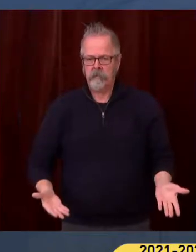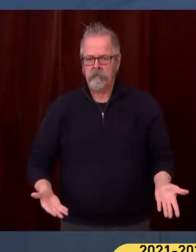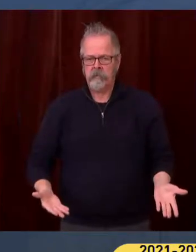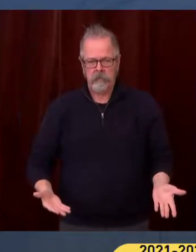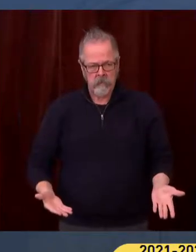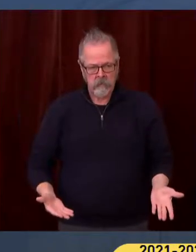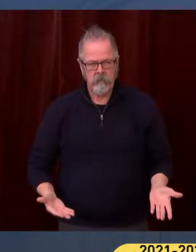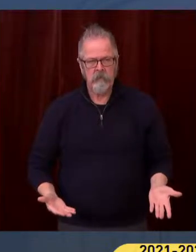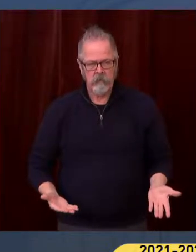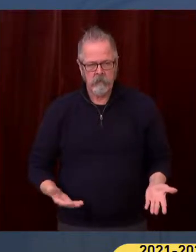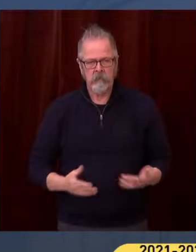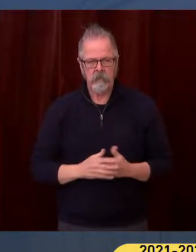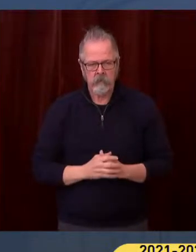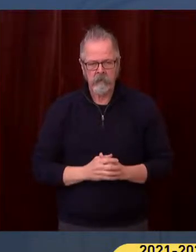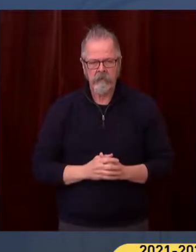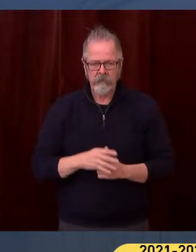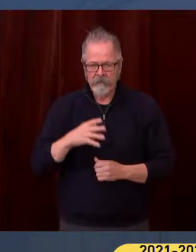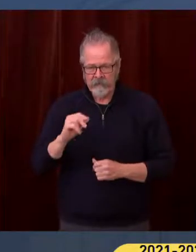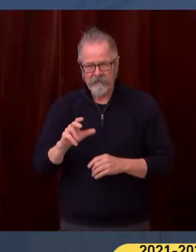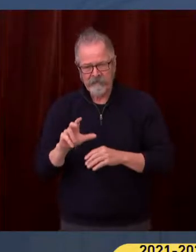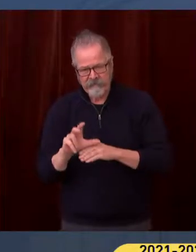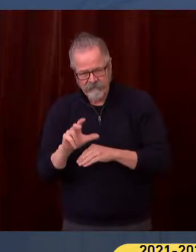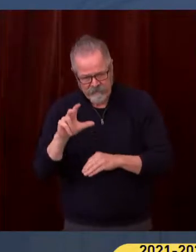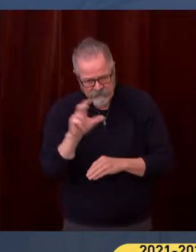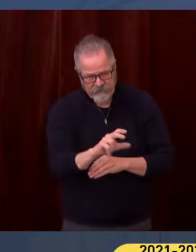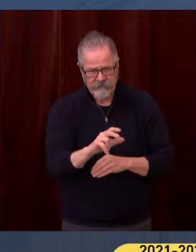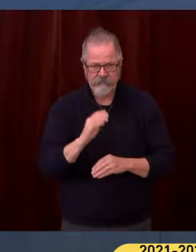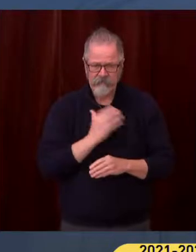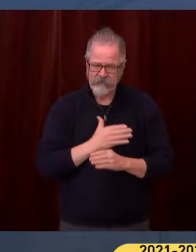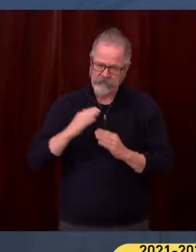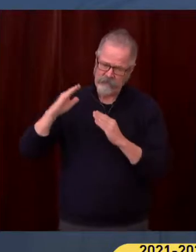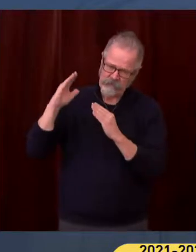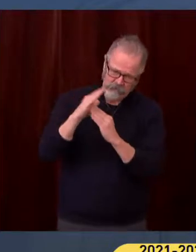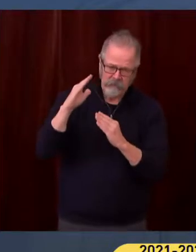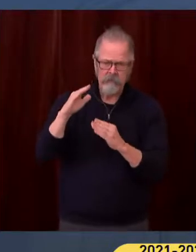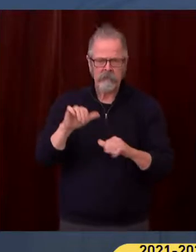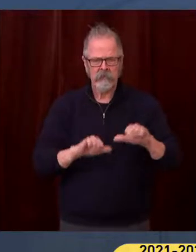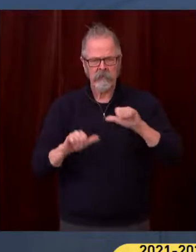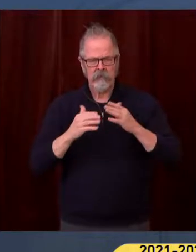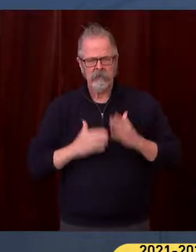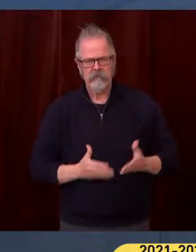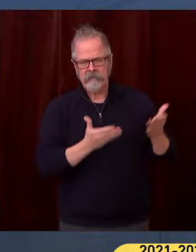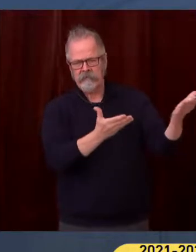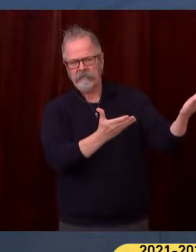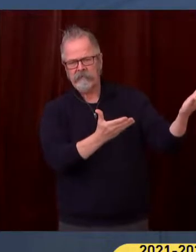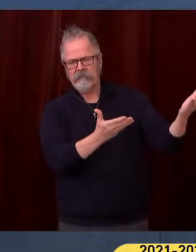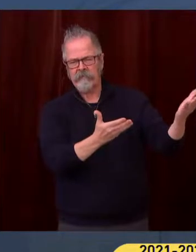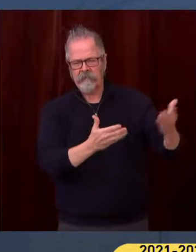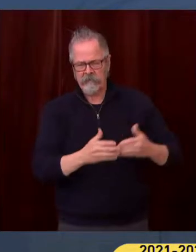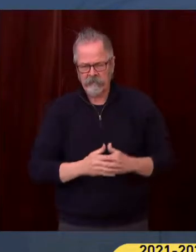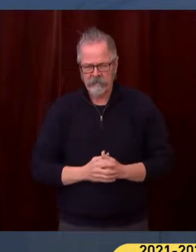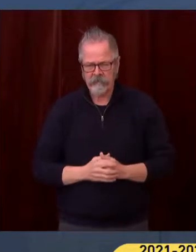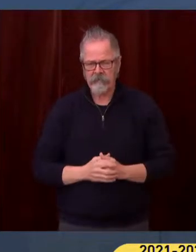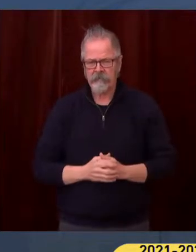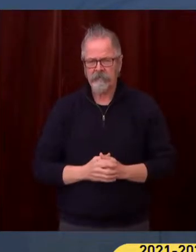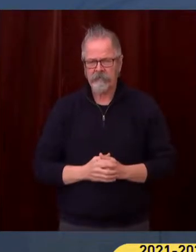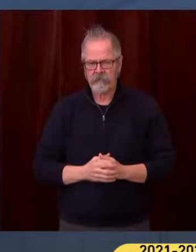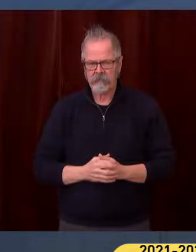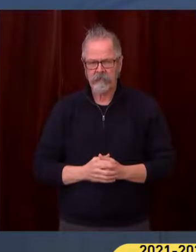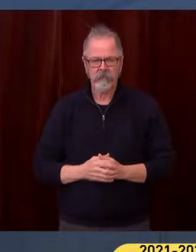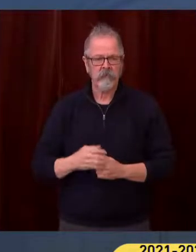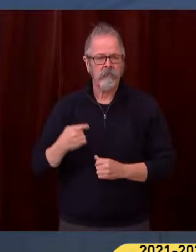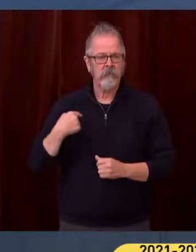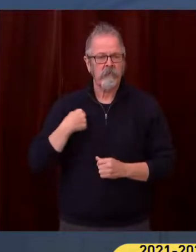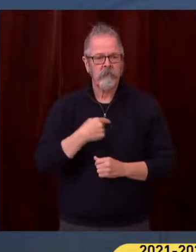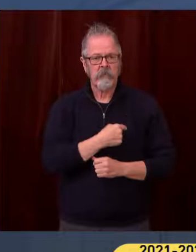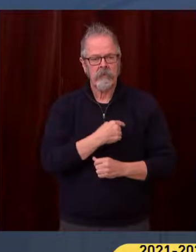So we know some realities on how to get this job done. We cannot get on top of climate change